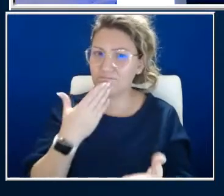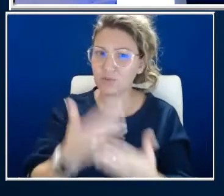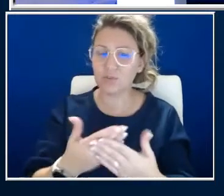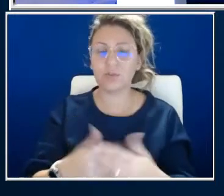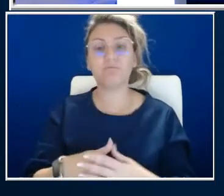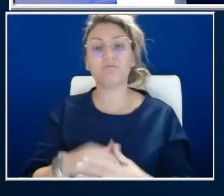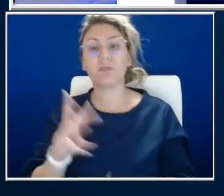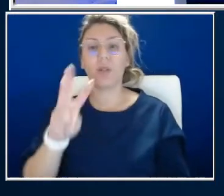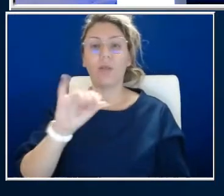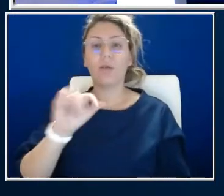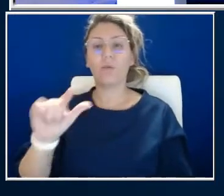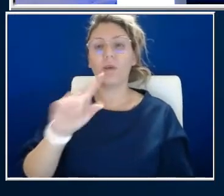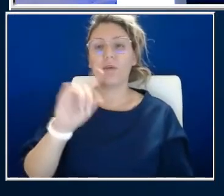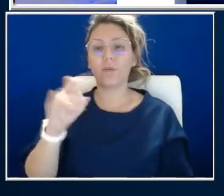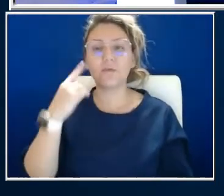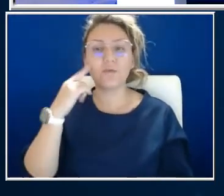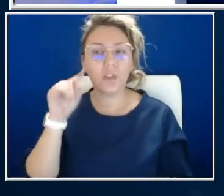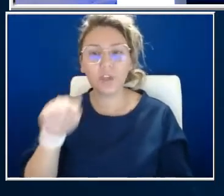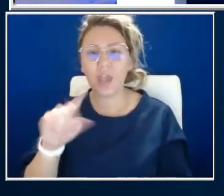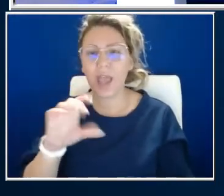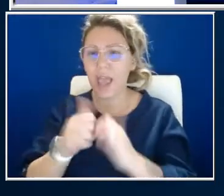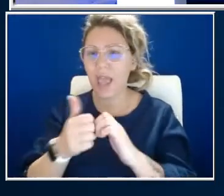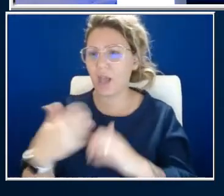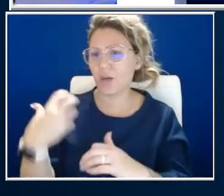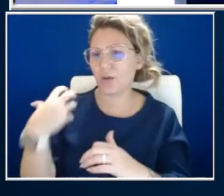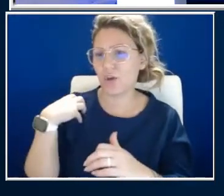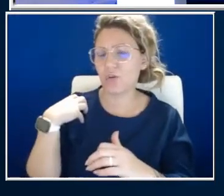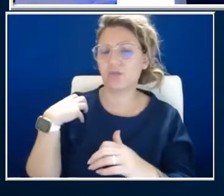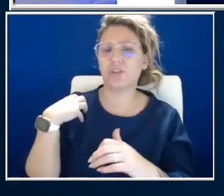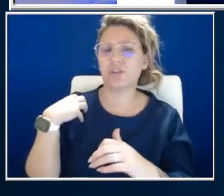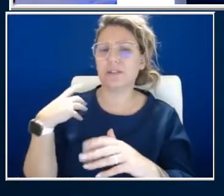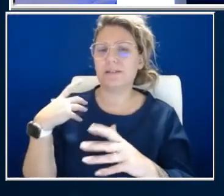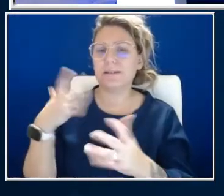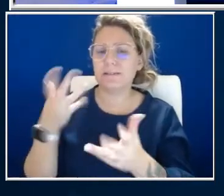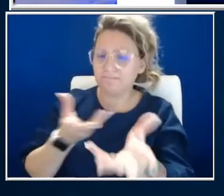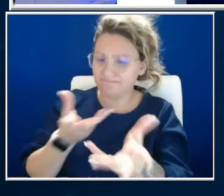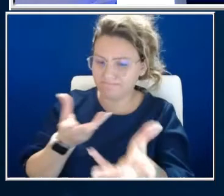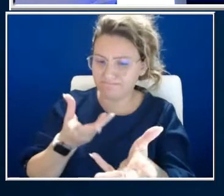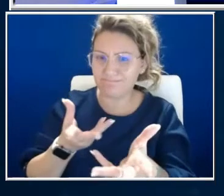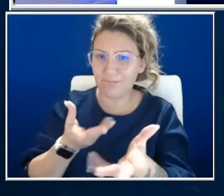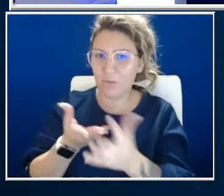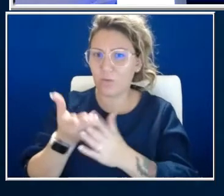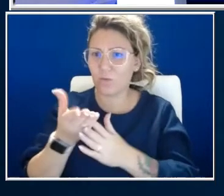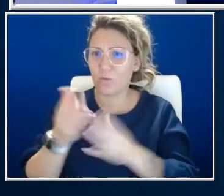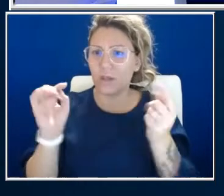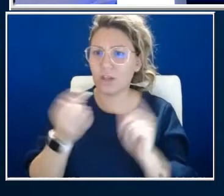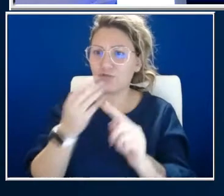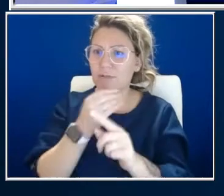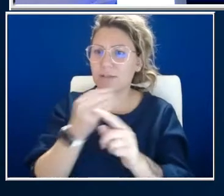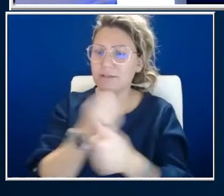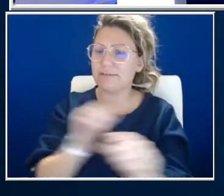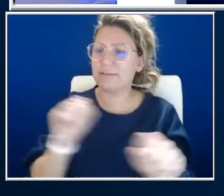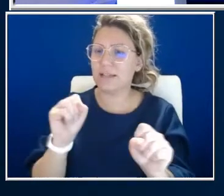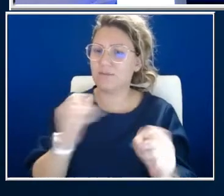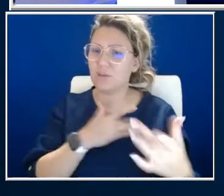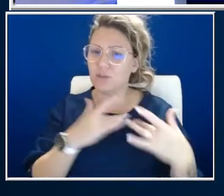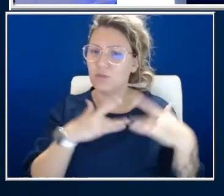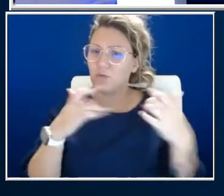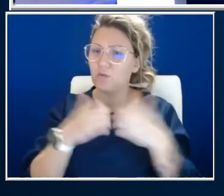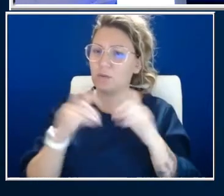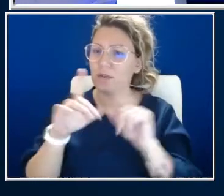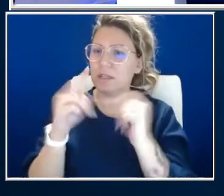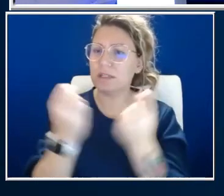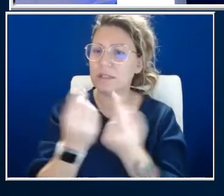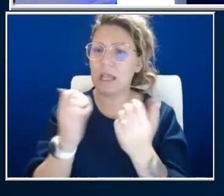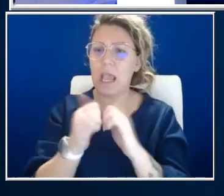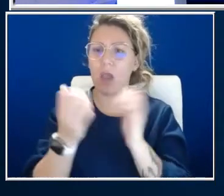you. How do coaches talk you through injury and safety concerns with the team? I mean, how